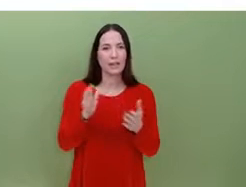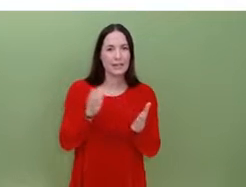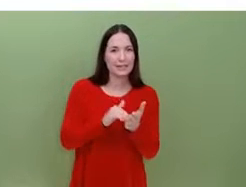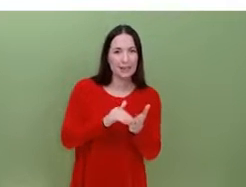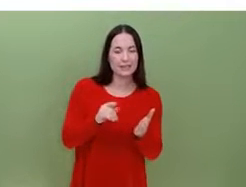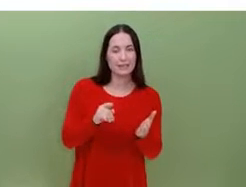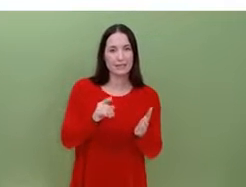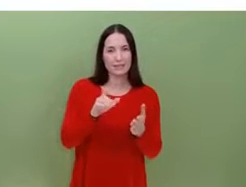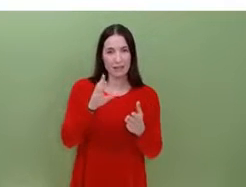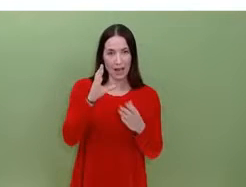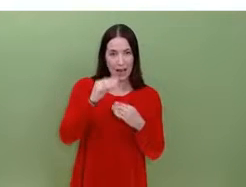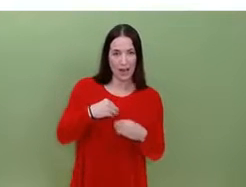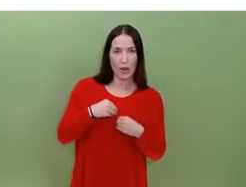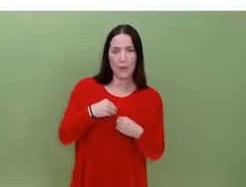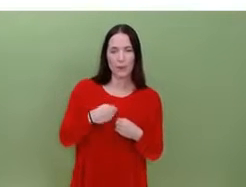touch.